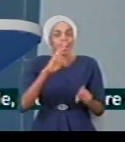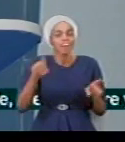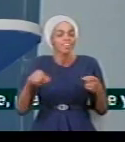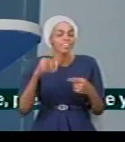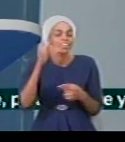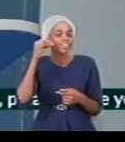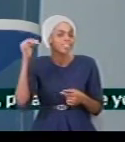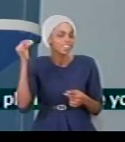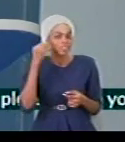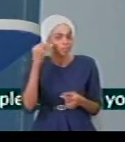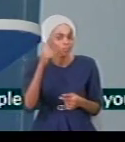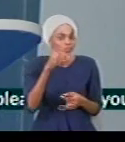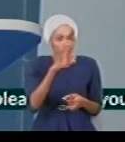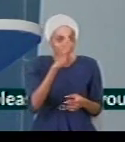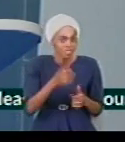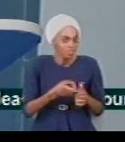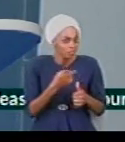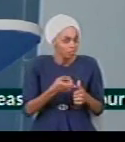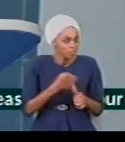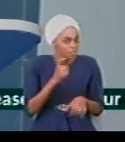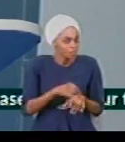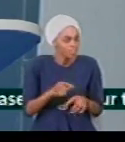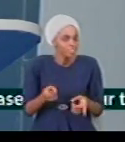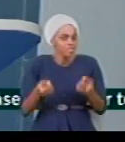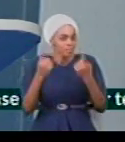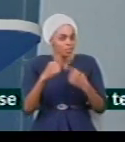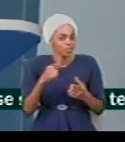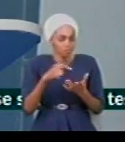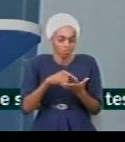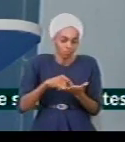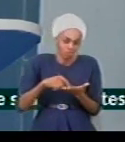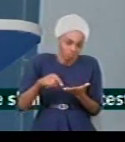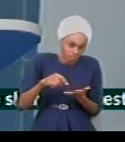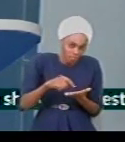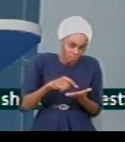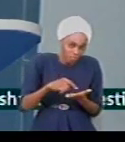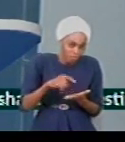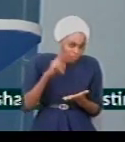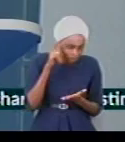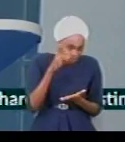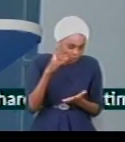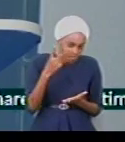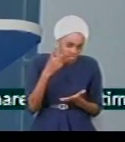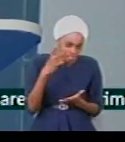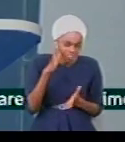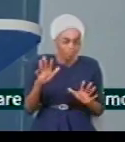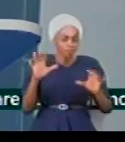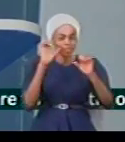see. And here we are, December 22nd, year